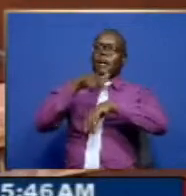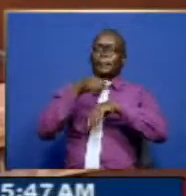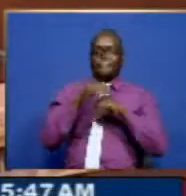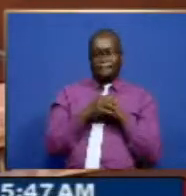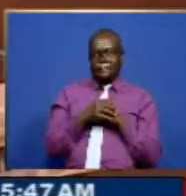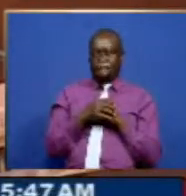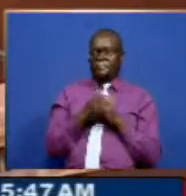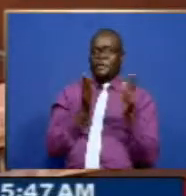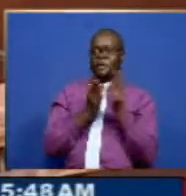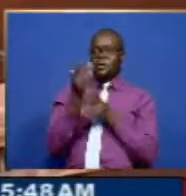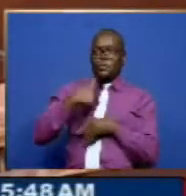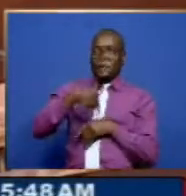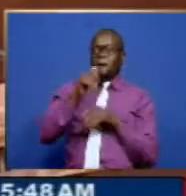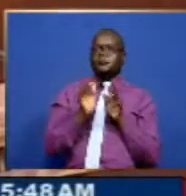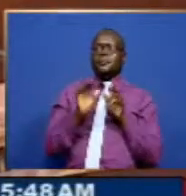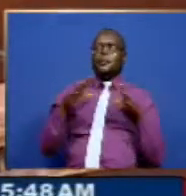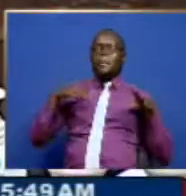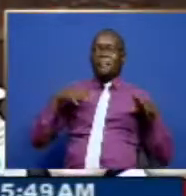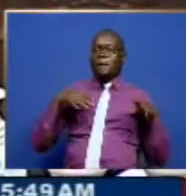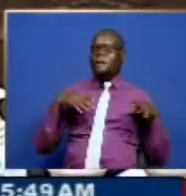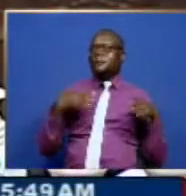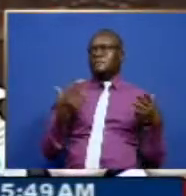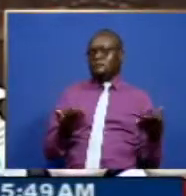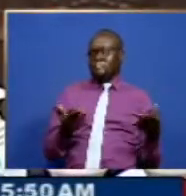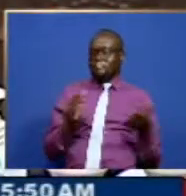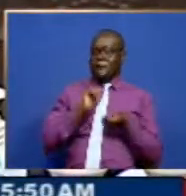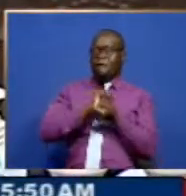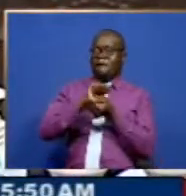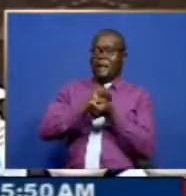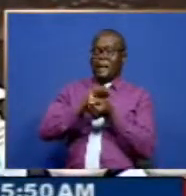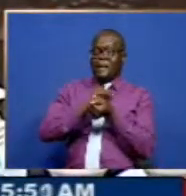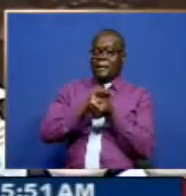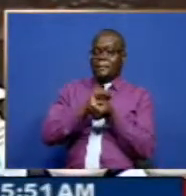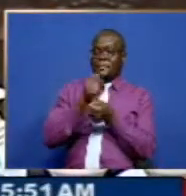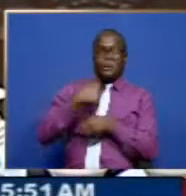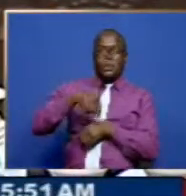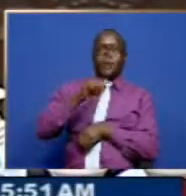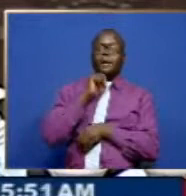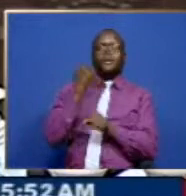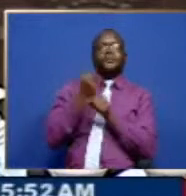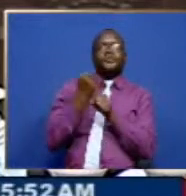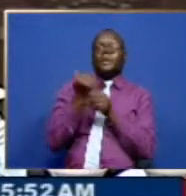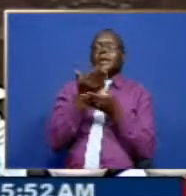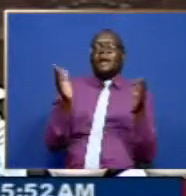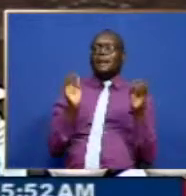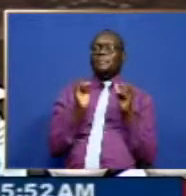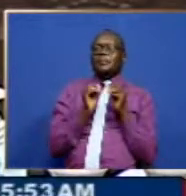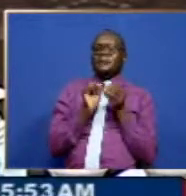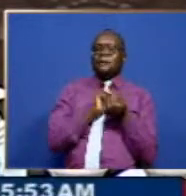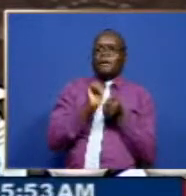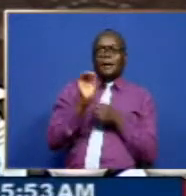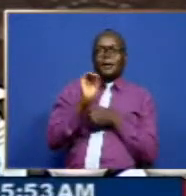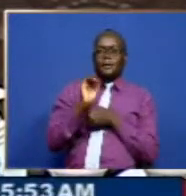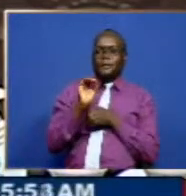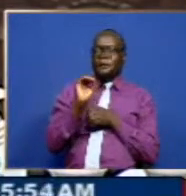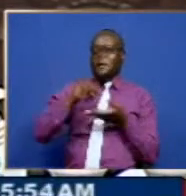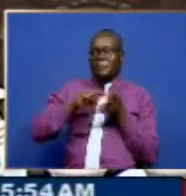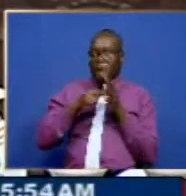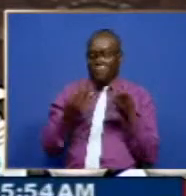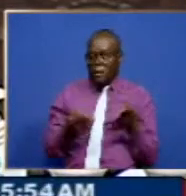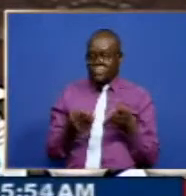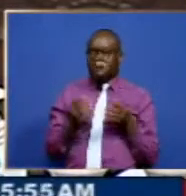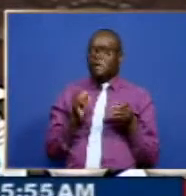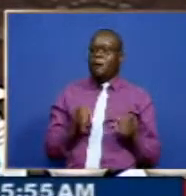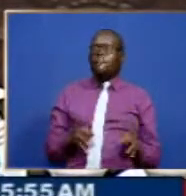to us, the public holiday is gazetted to be on Friday, and we are not doing any proceedings on Friday. That's the